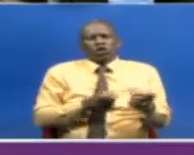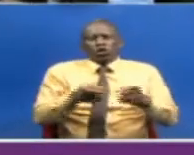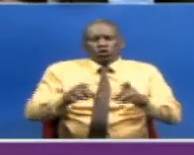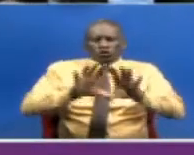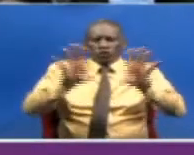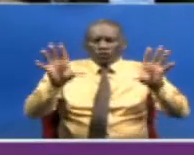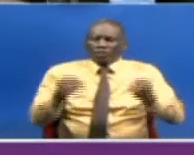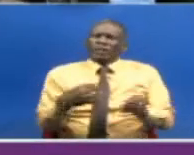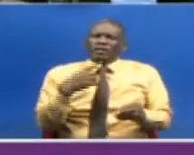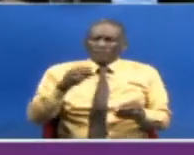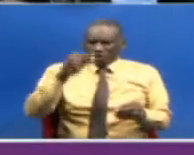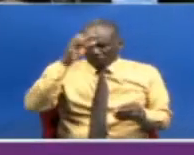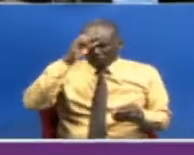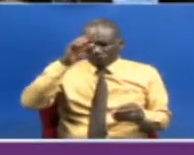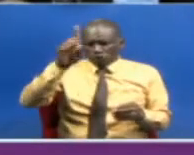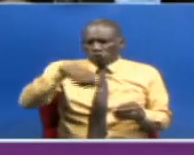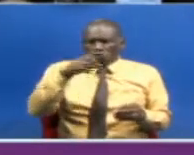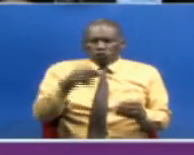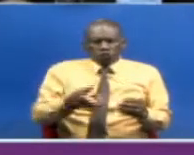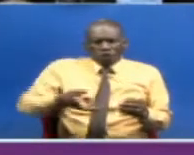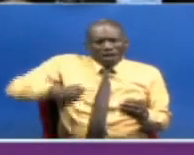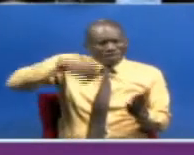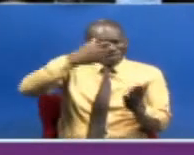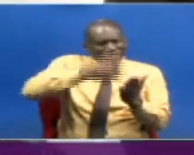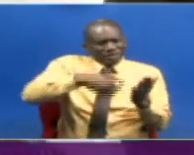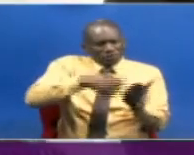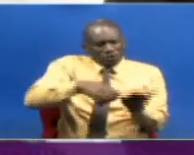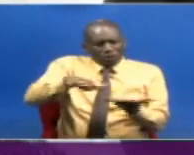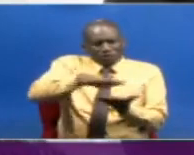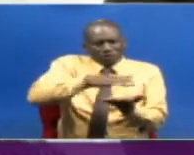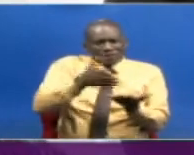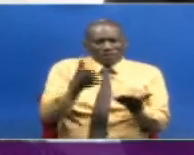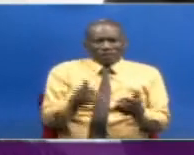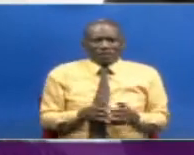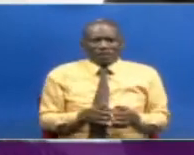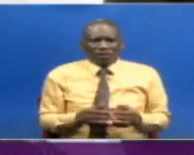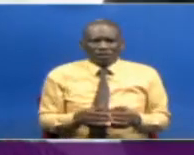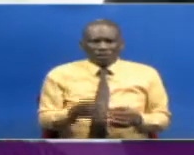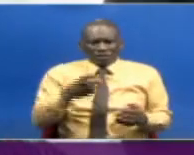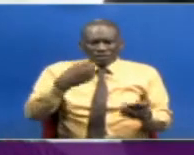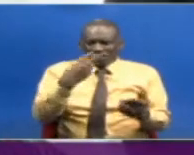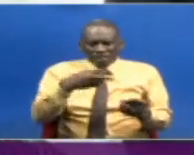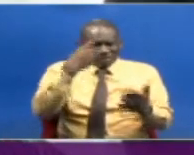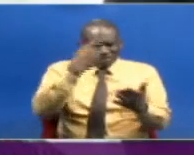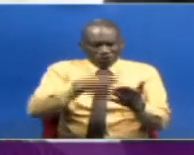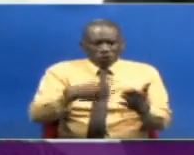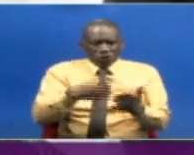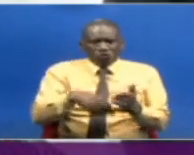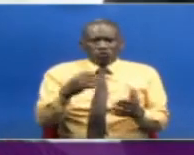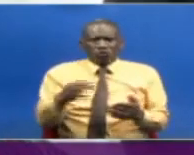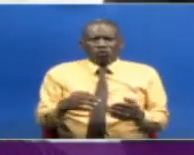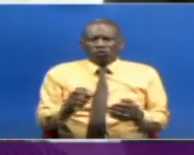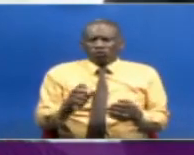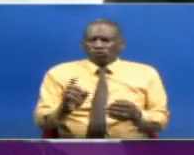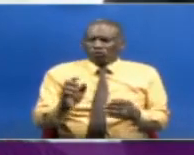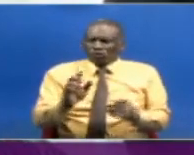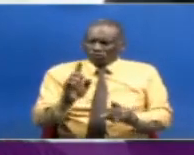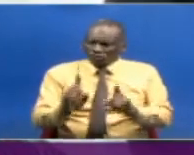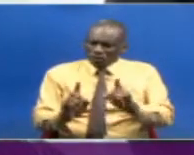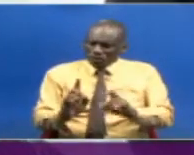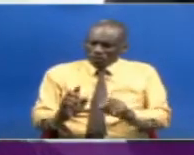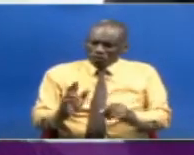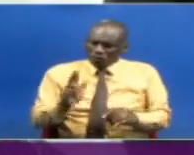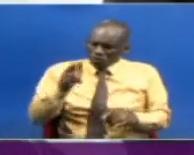the government's move to increase taxes on basic commodities. Looking at the prices of kerosene, the price of